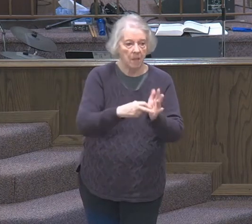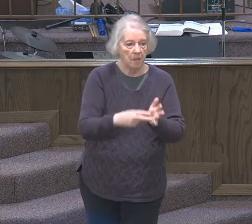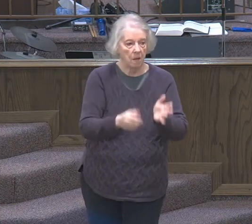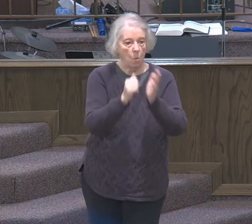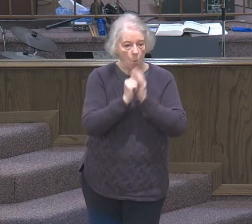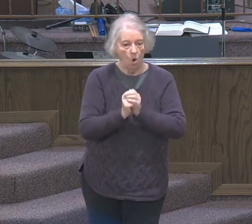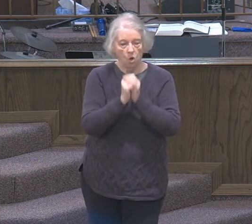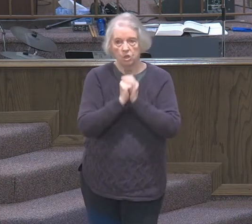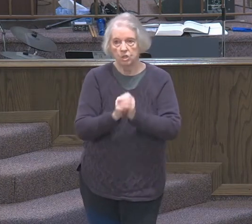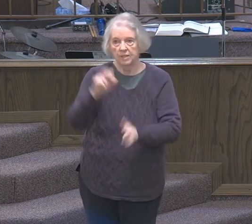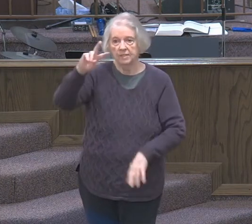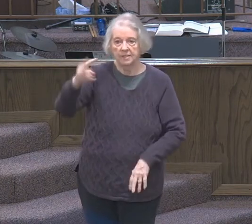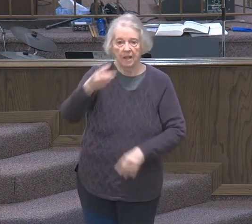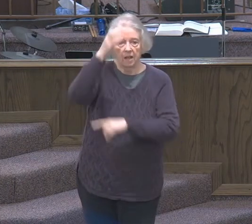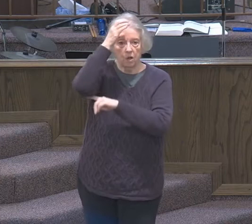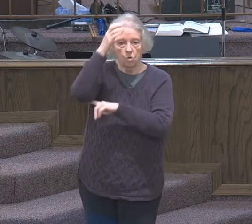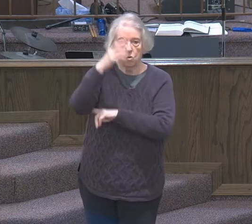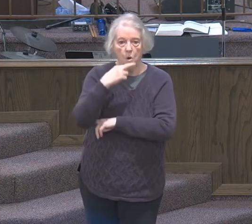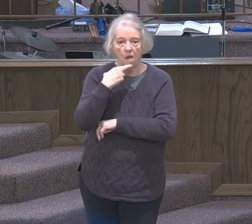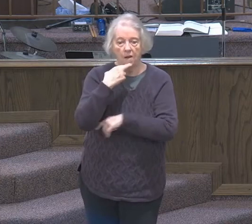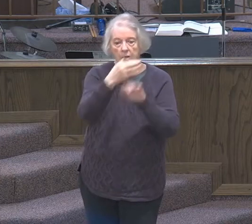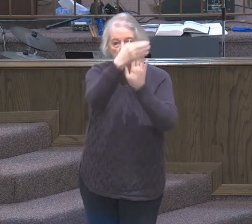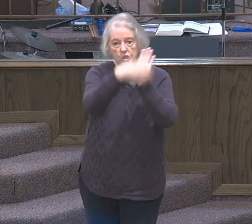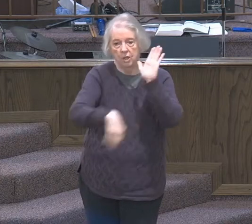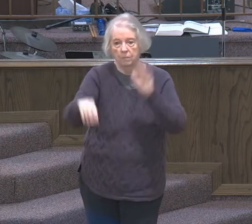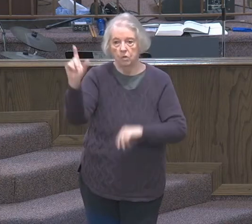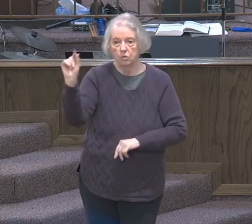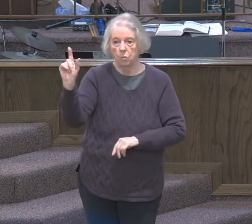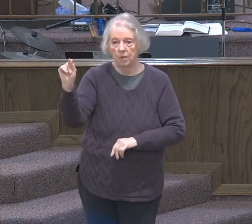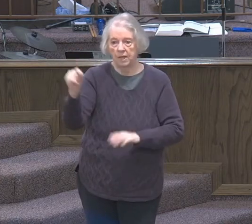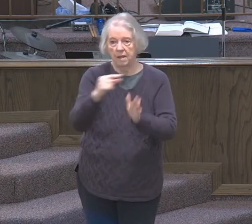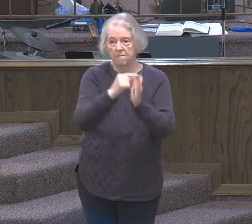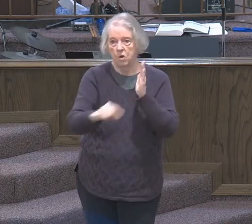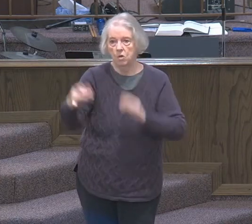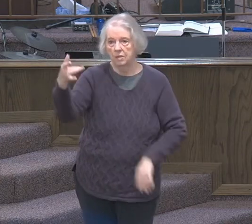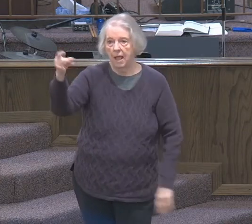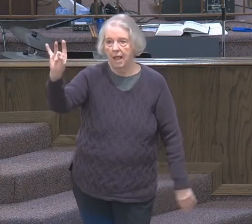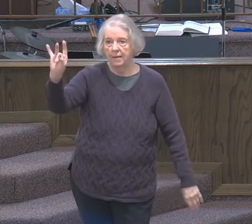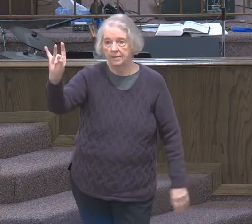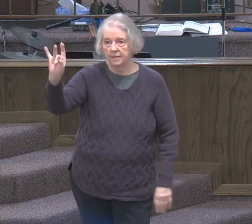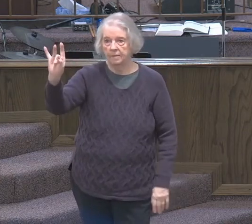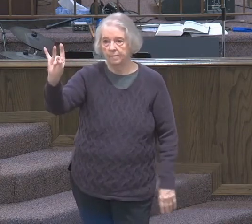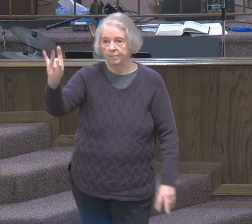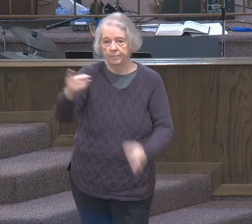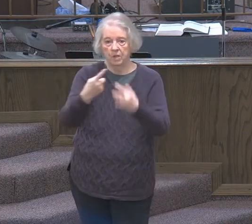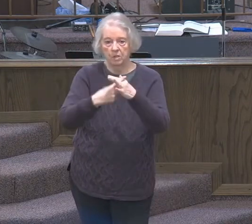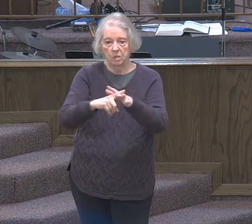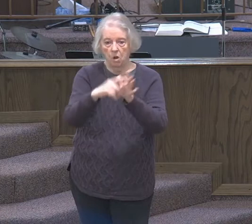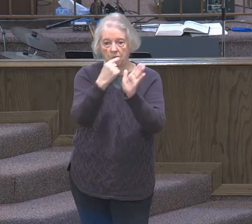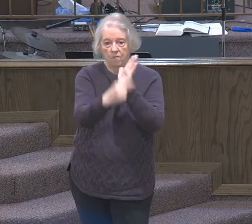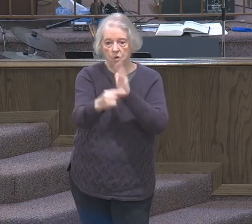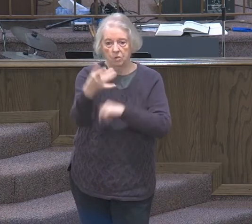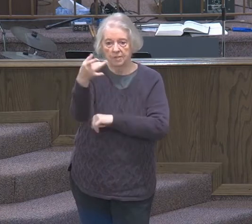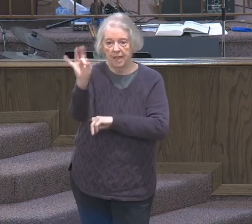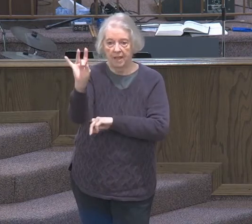20, and I want to begin with verse number 18. 2 Chronicles chapter 20,